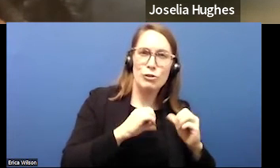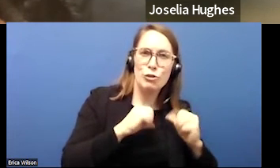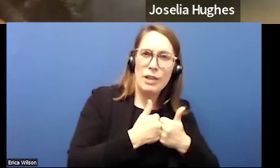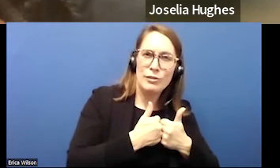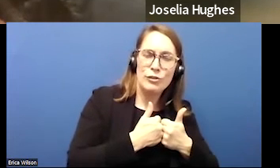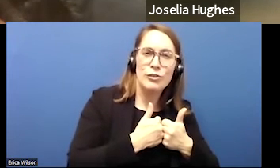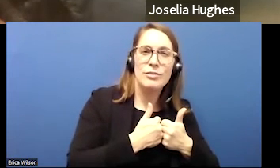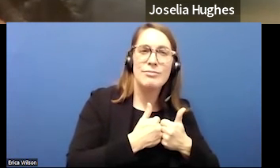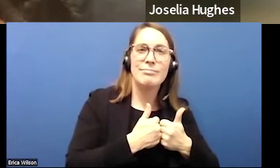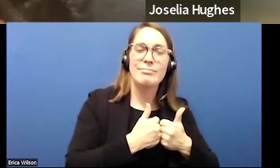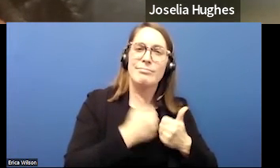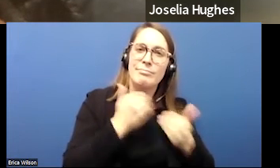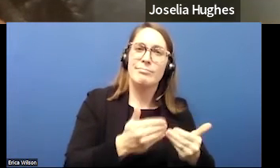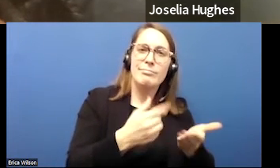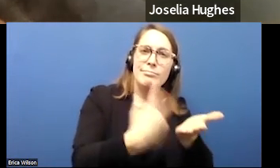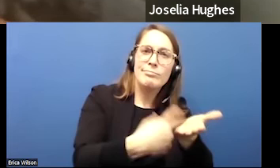be had.